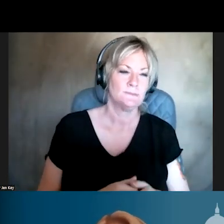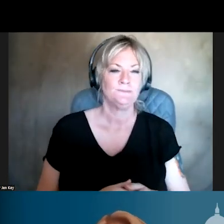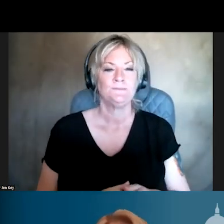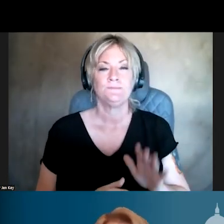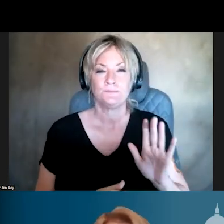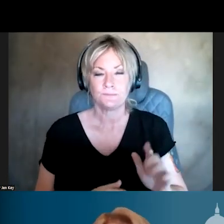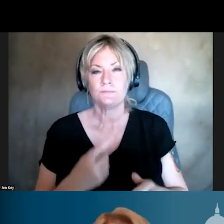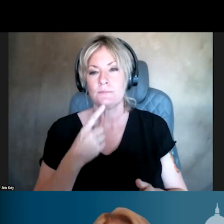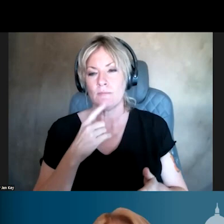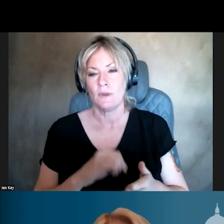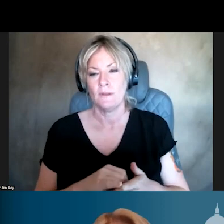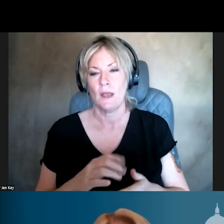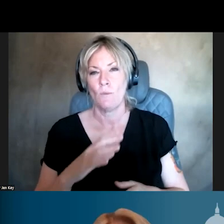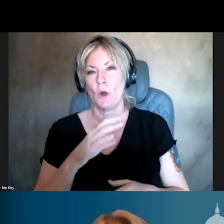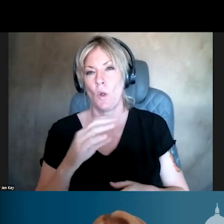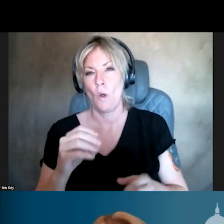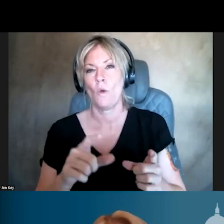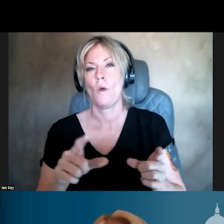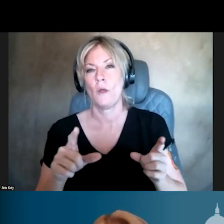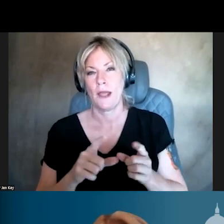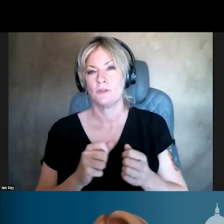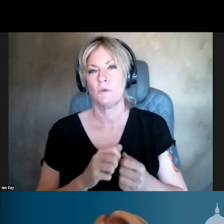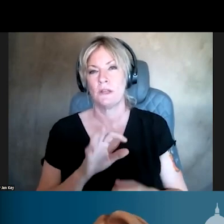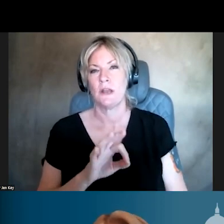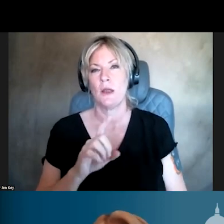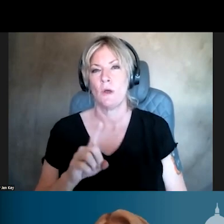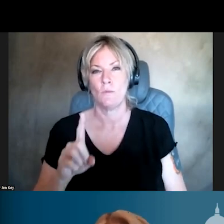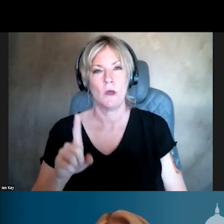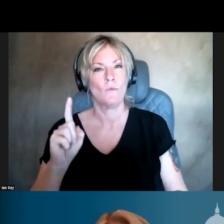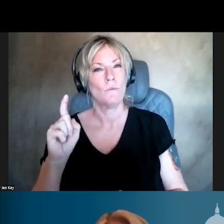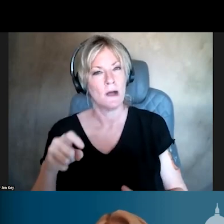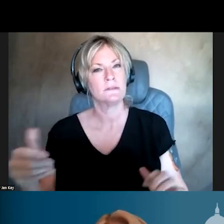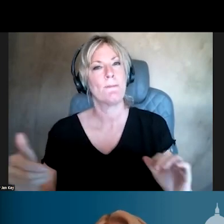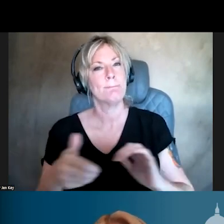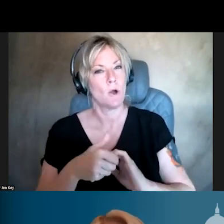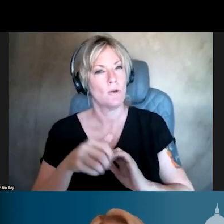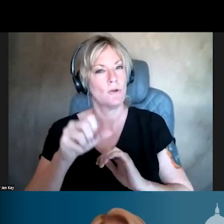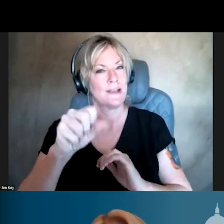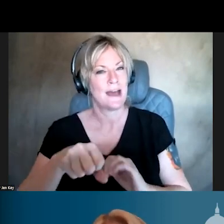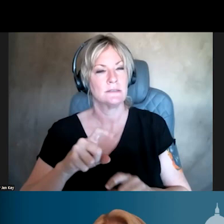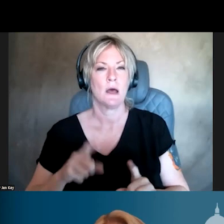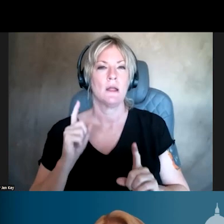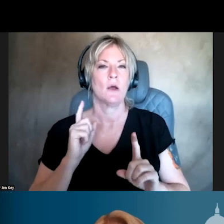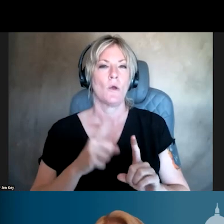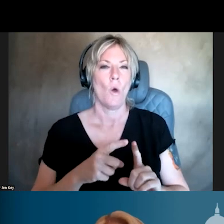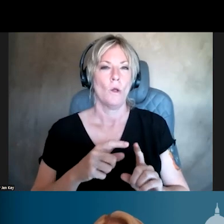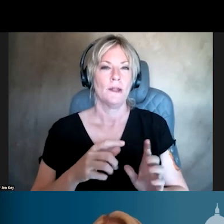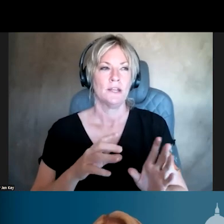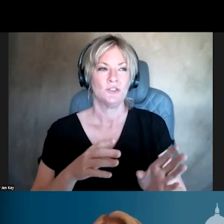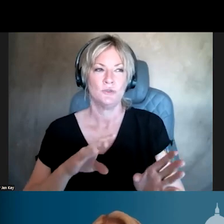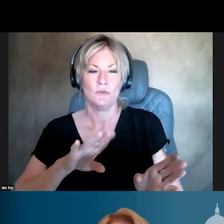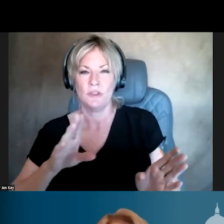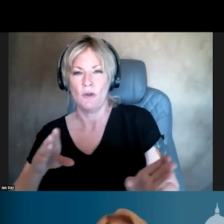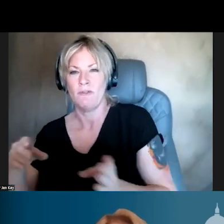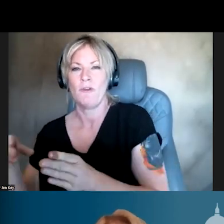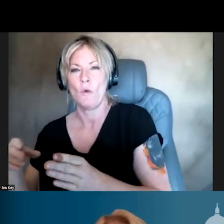that, and we're doing co-location with 911, and we need to be partners, but our goal is often to move the calls away. You know, as